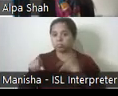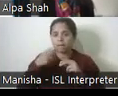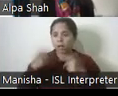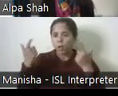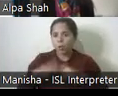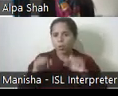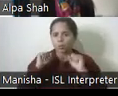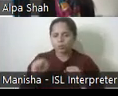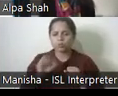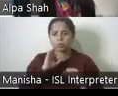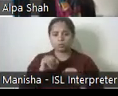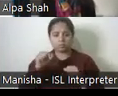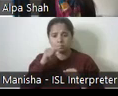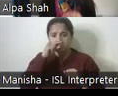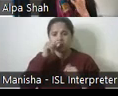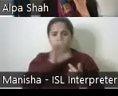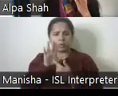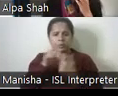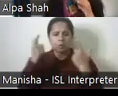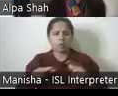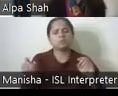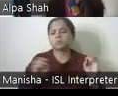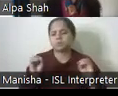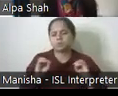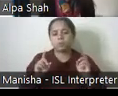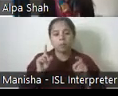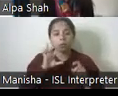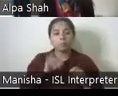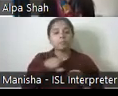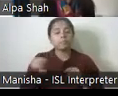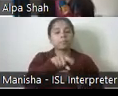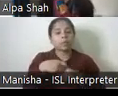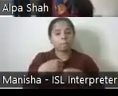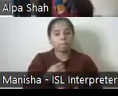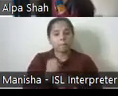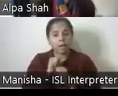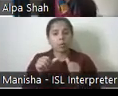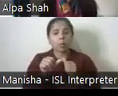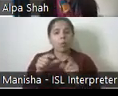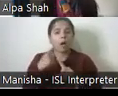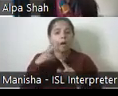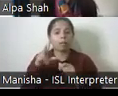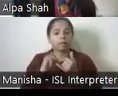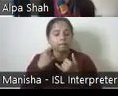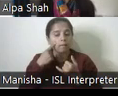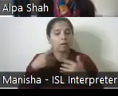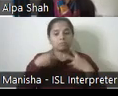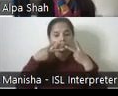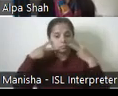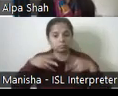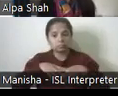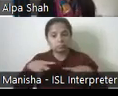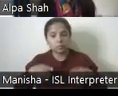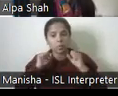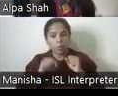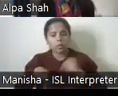their status. So production and social reproduction within Adivasi societies have historically been